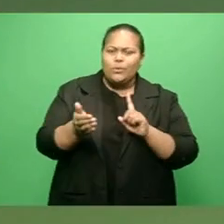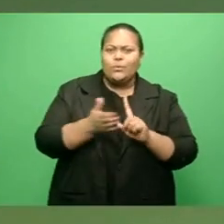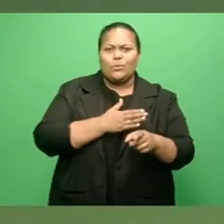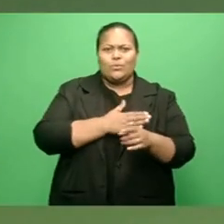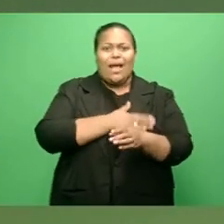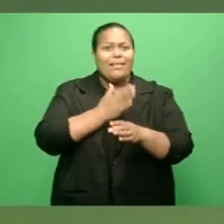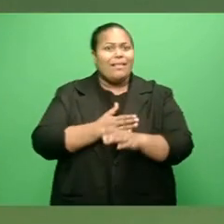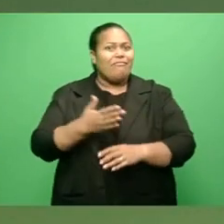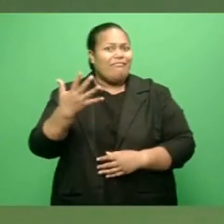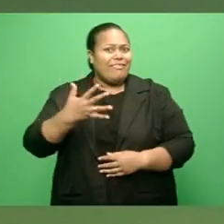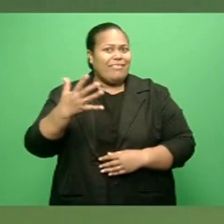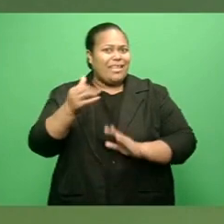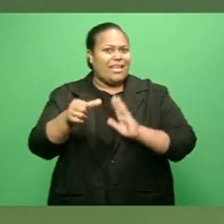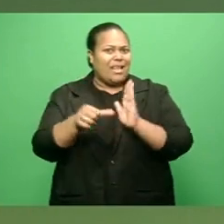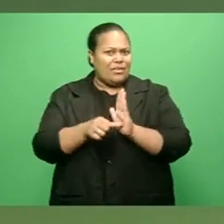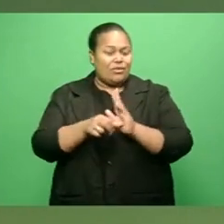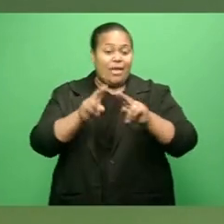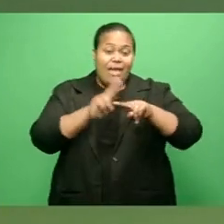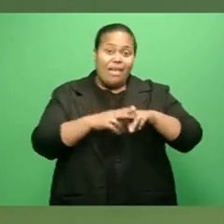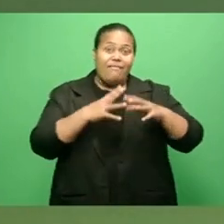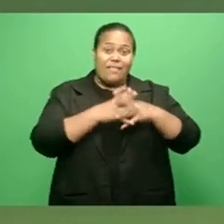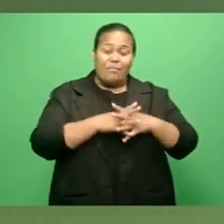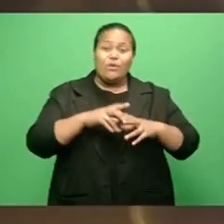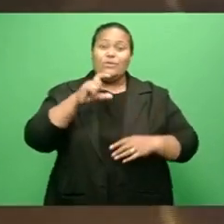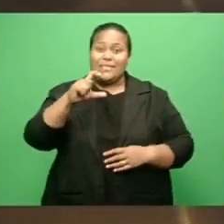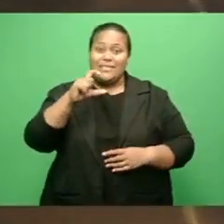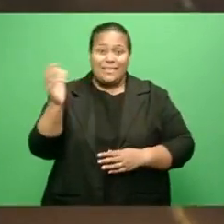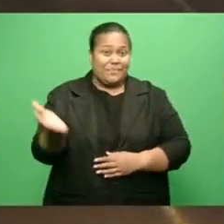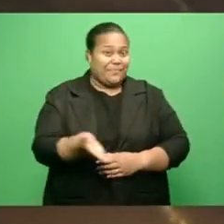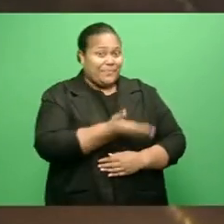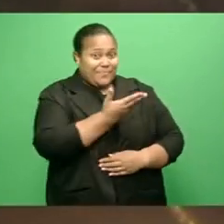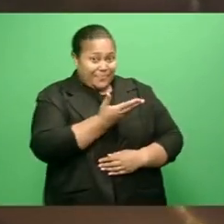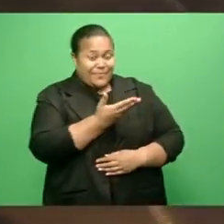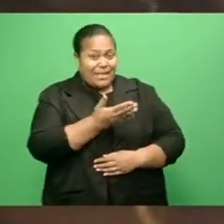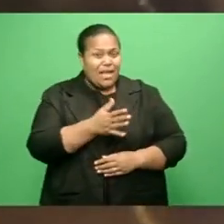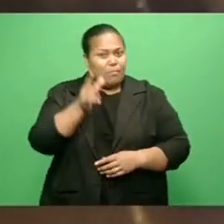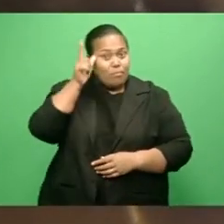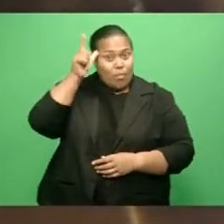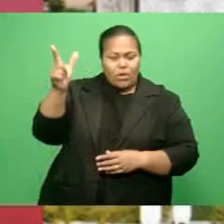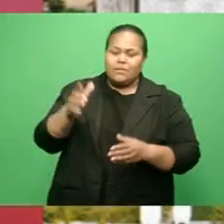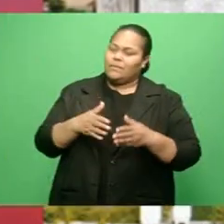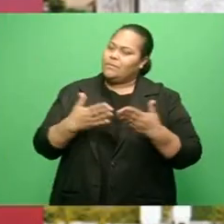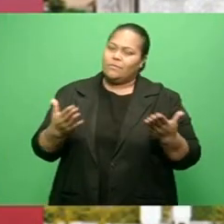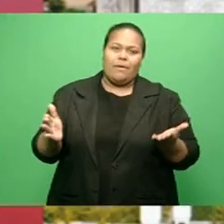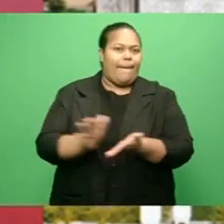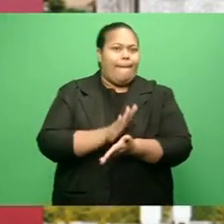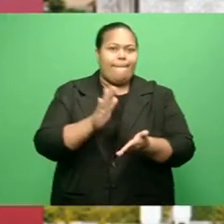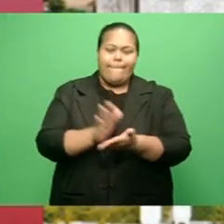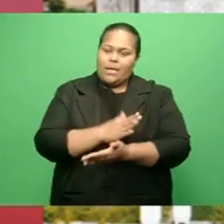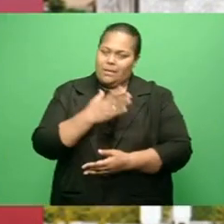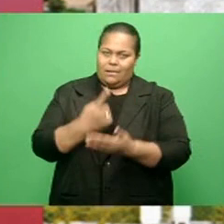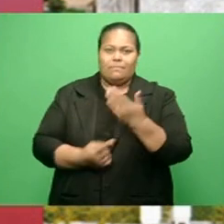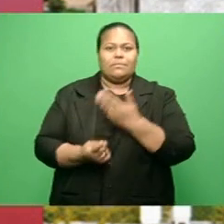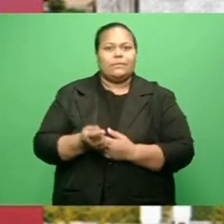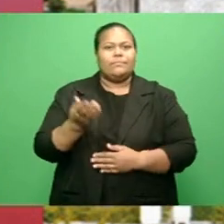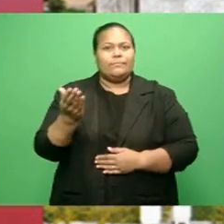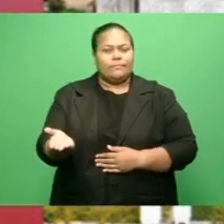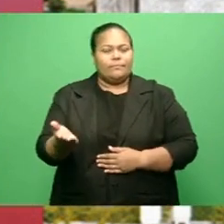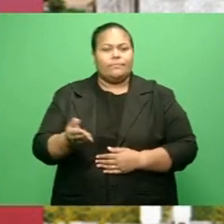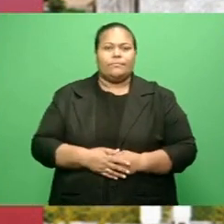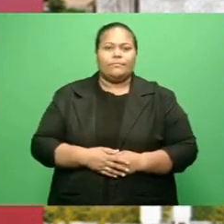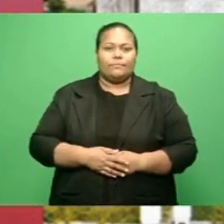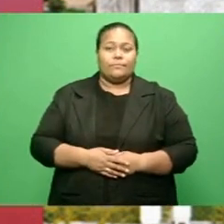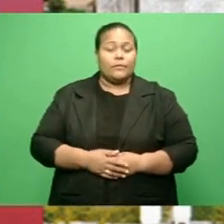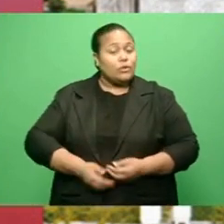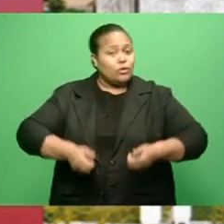15. Fiji Women's Crisis Centre Coordinator Shamima Ali has welcomed the lengthy sentence. Hope that the court will take its